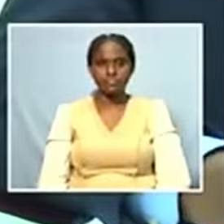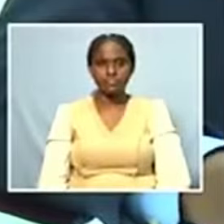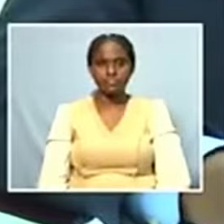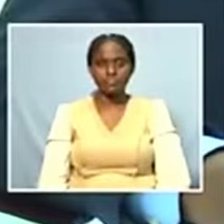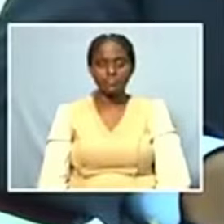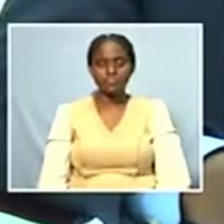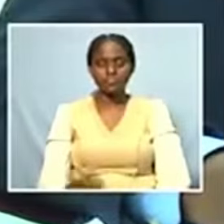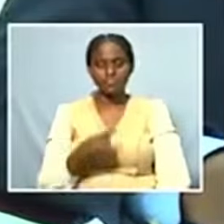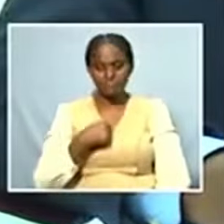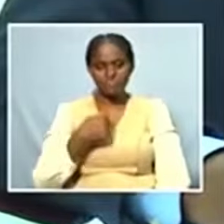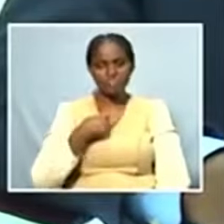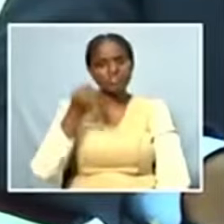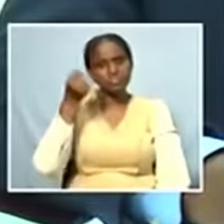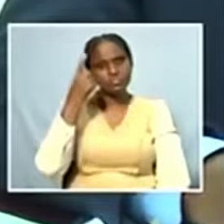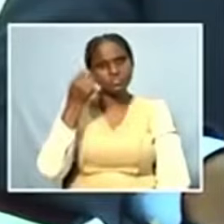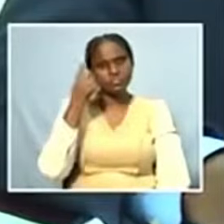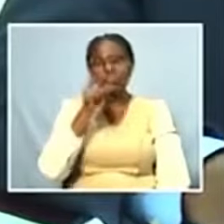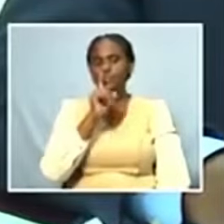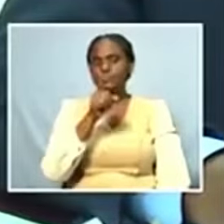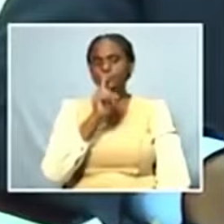I understand that two